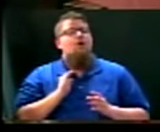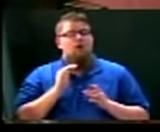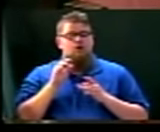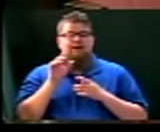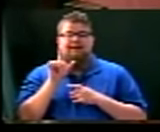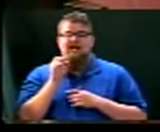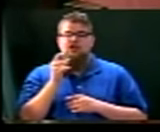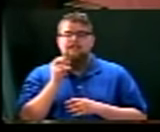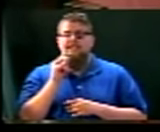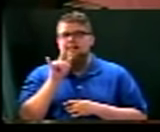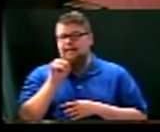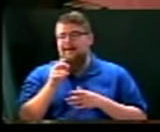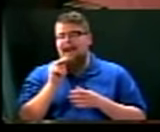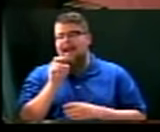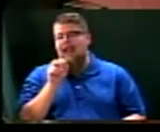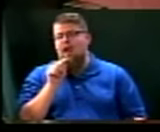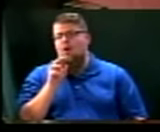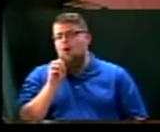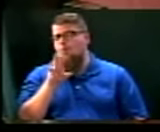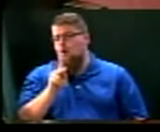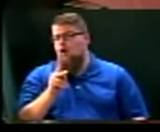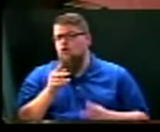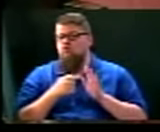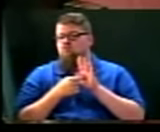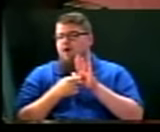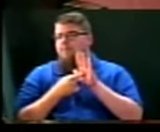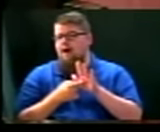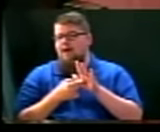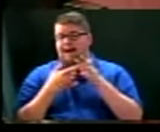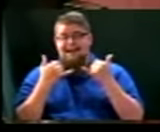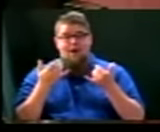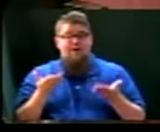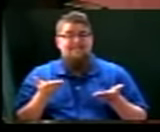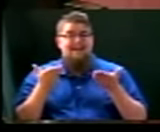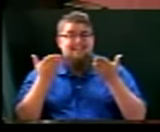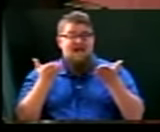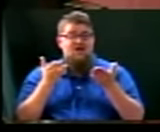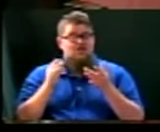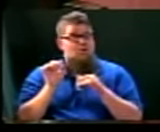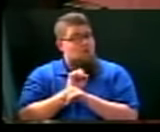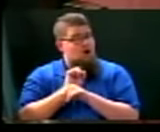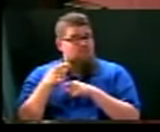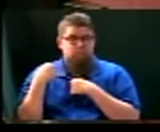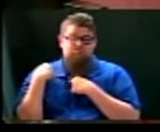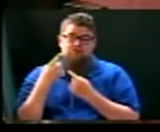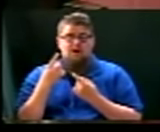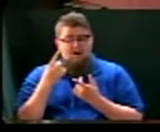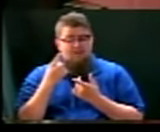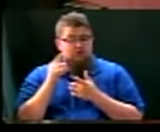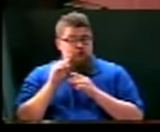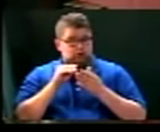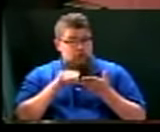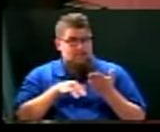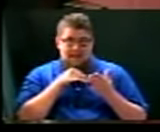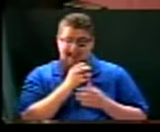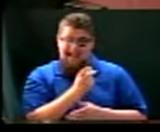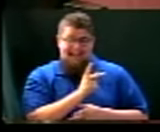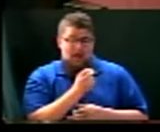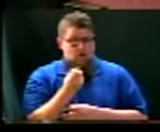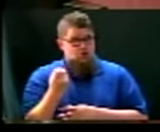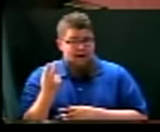Legislative Network representative. Lynn's dedication to students does not stop at the K-12 level, as she